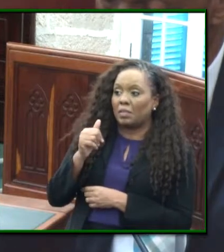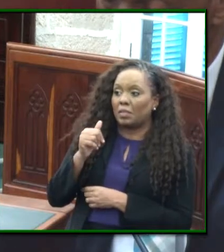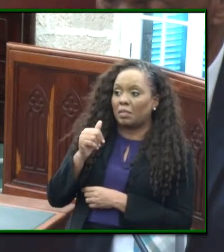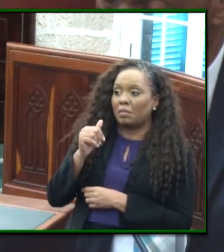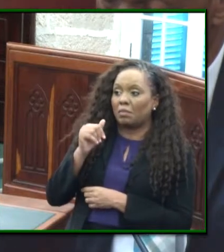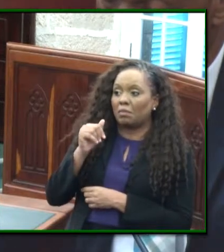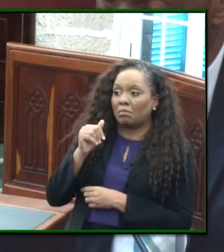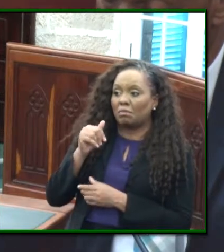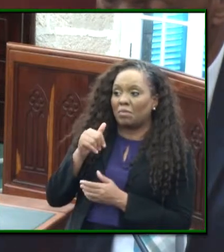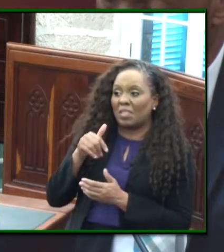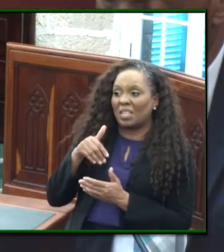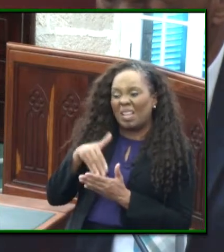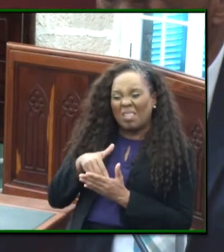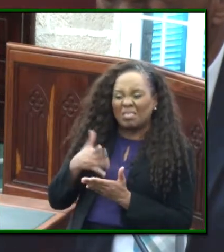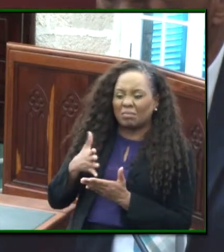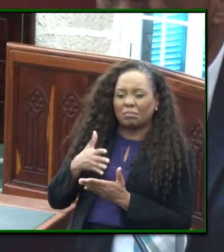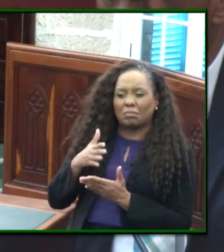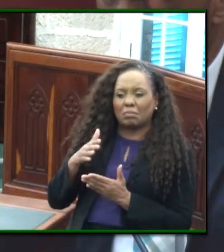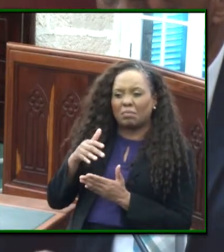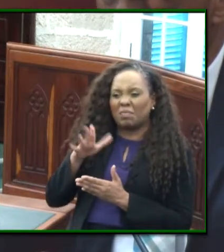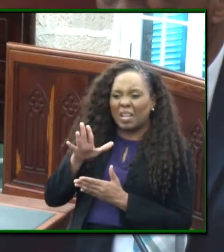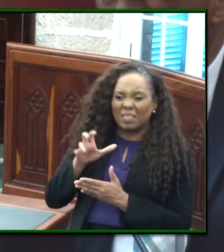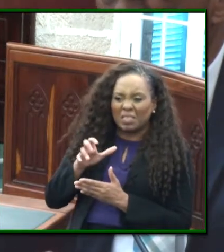$313,533. So the figure more or less remains the same.